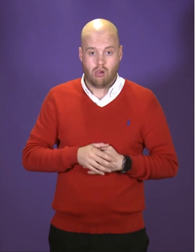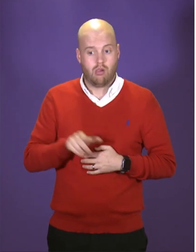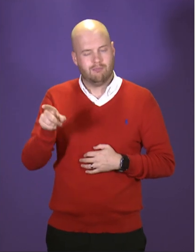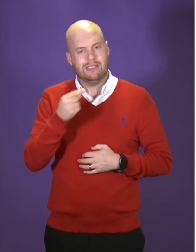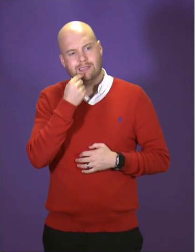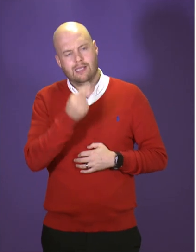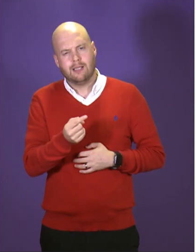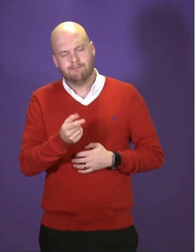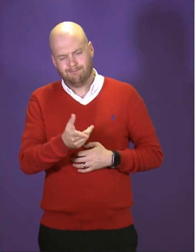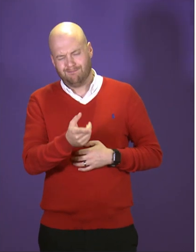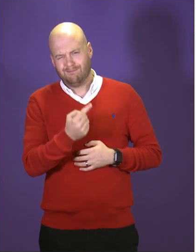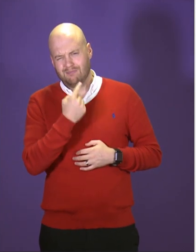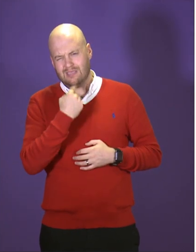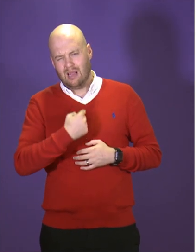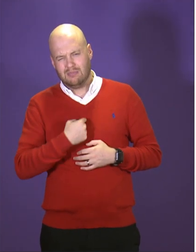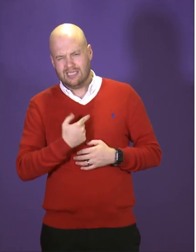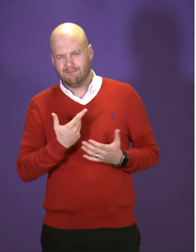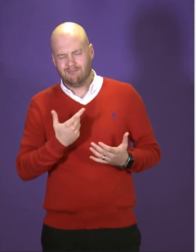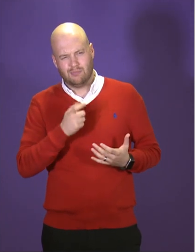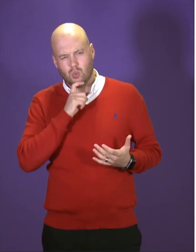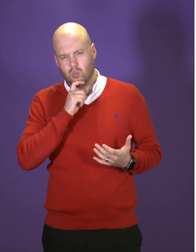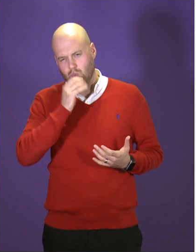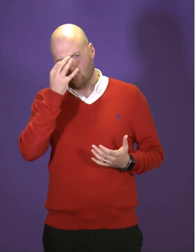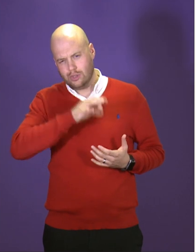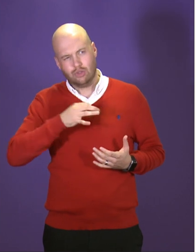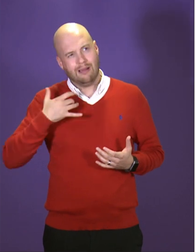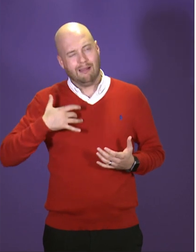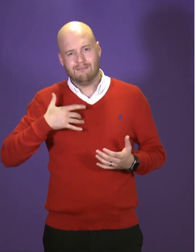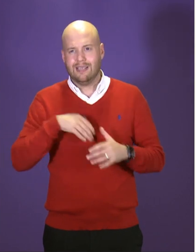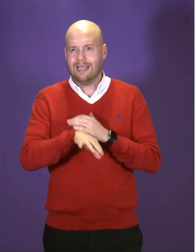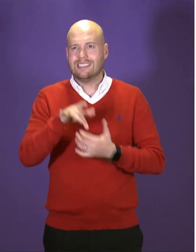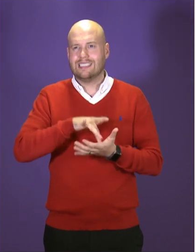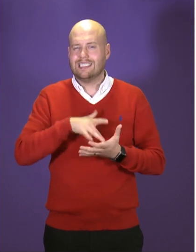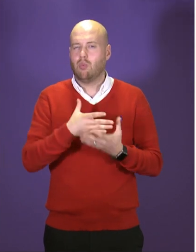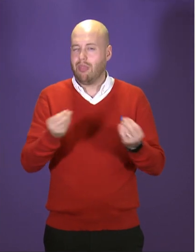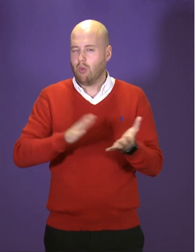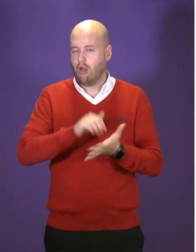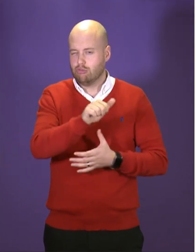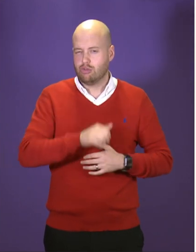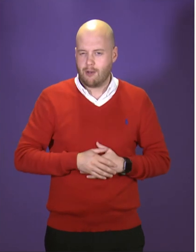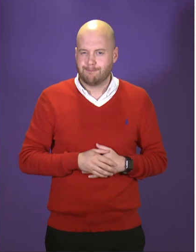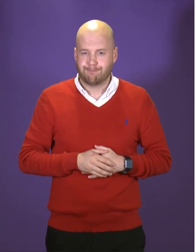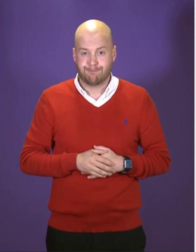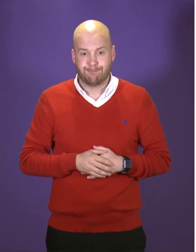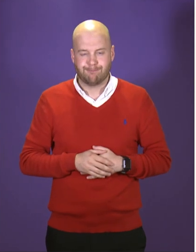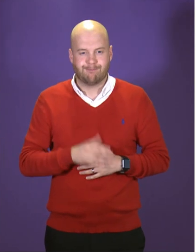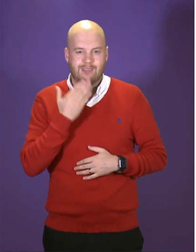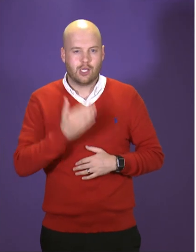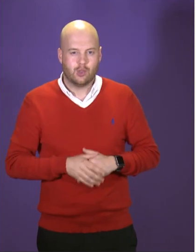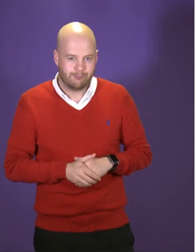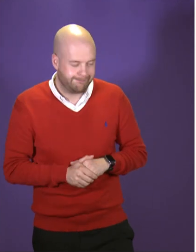me, really, who wishes to live in a city without culture?" Thank you very much.